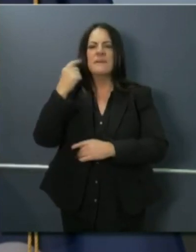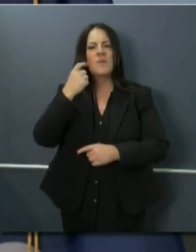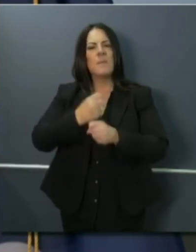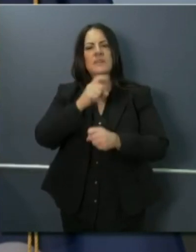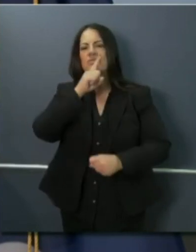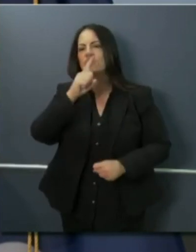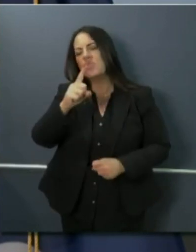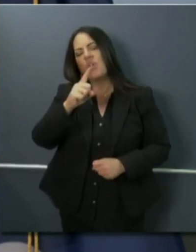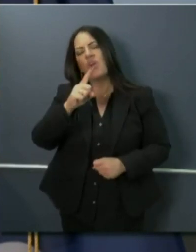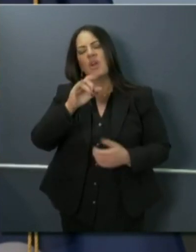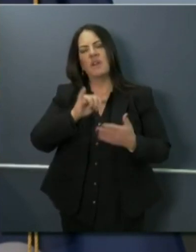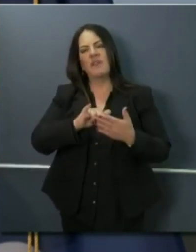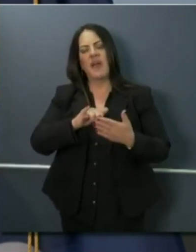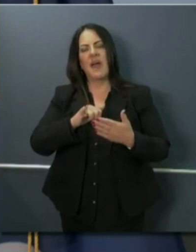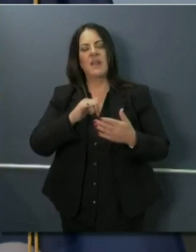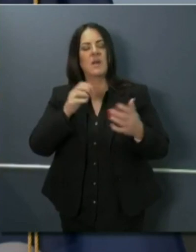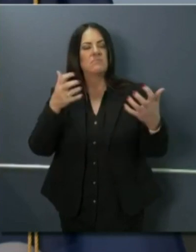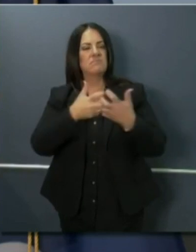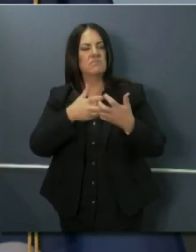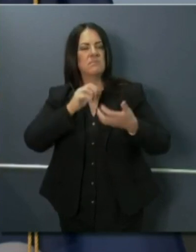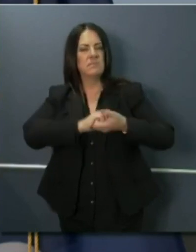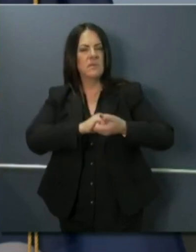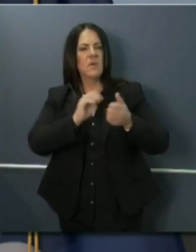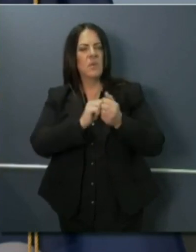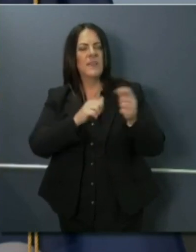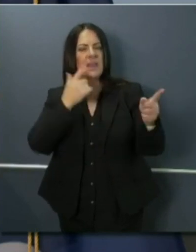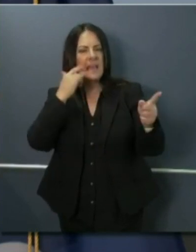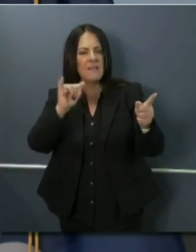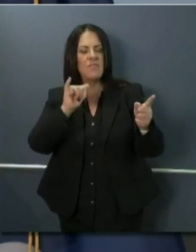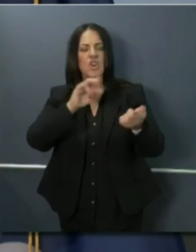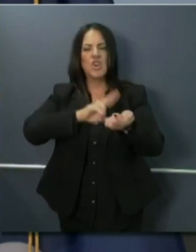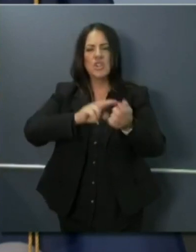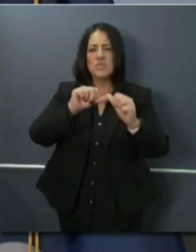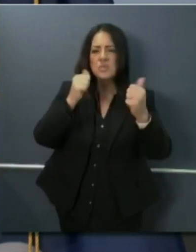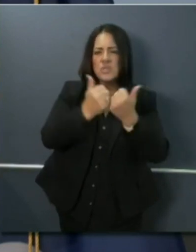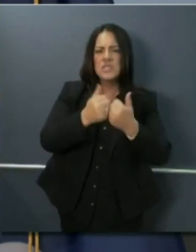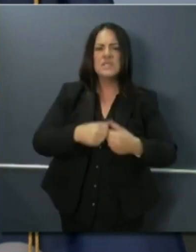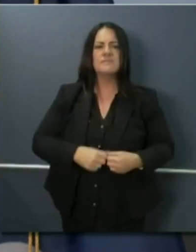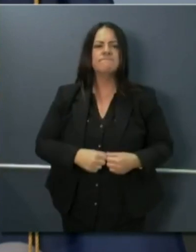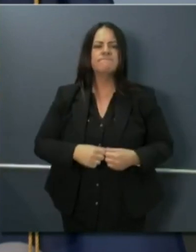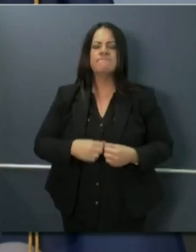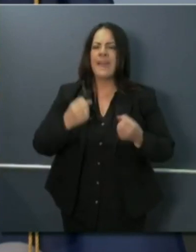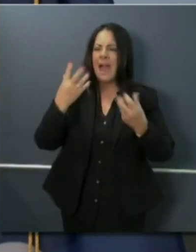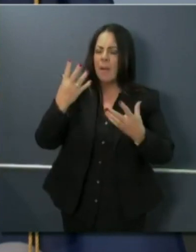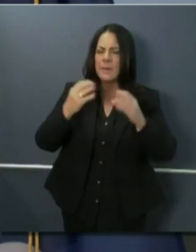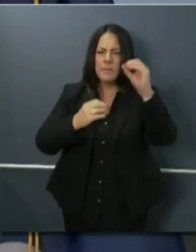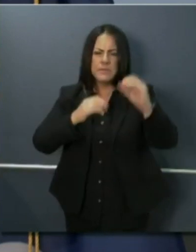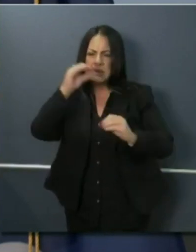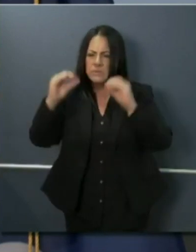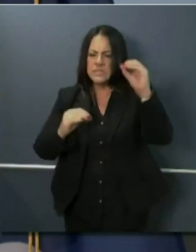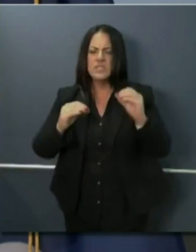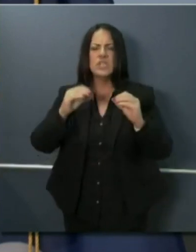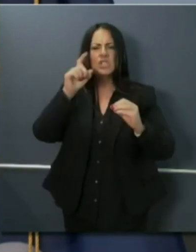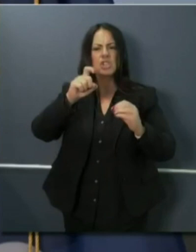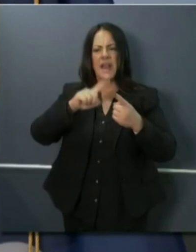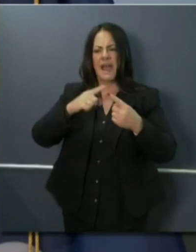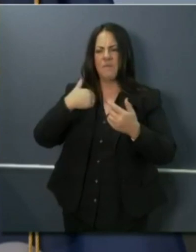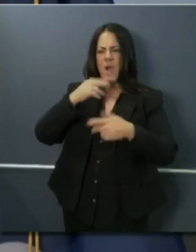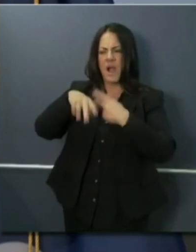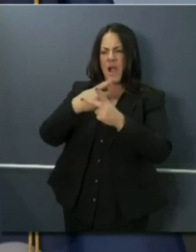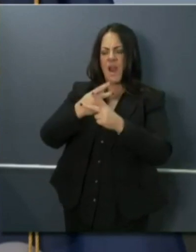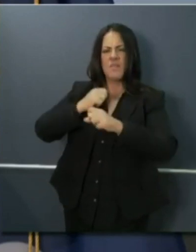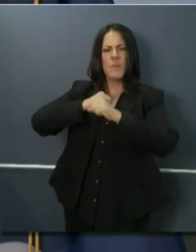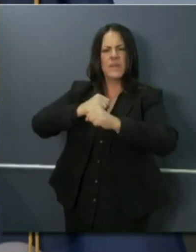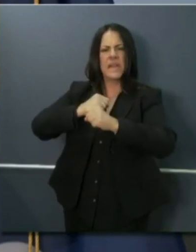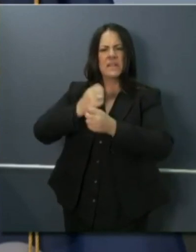by the California Nurses Association in terms of ratios, in terms of protective gear. And those are things